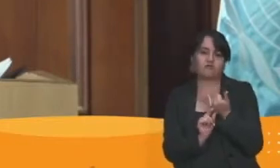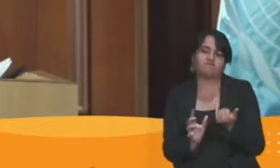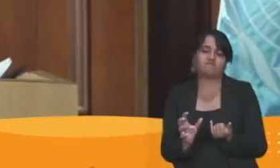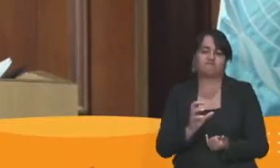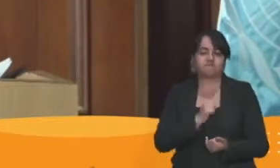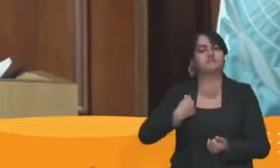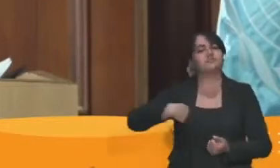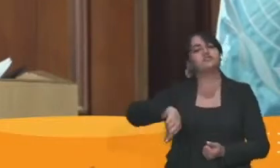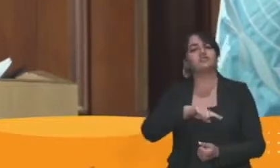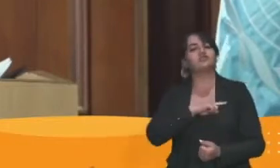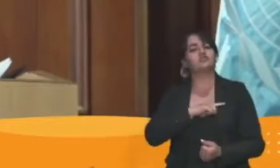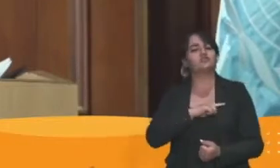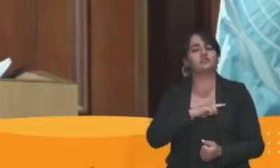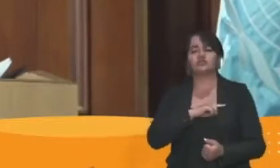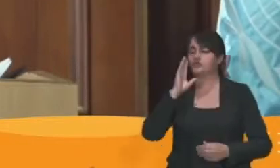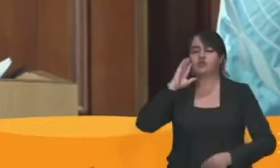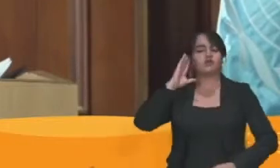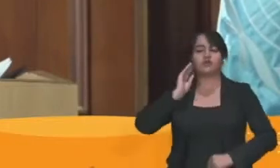actions of all these